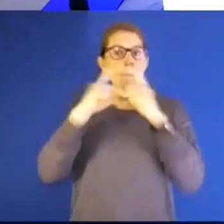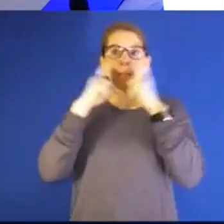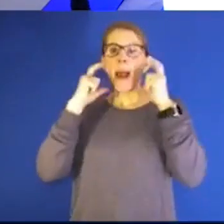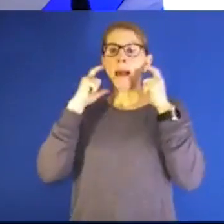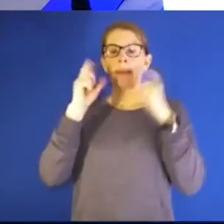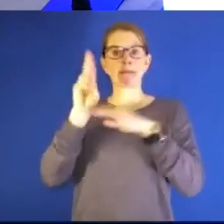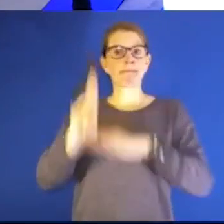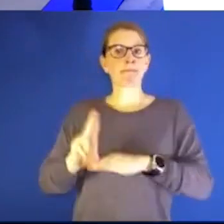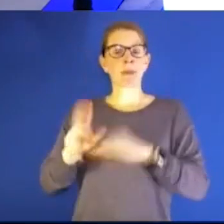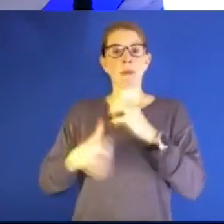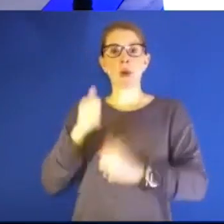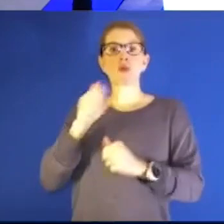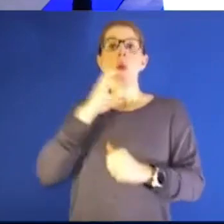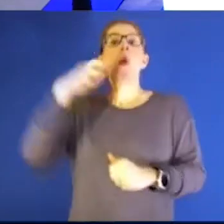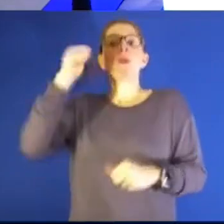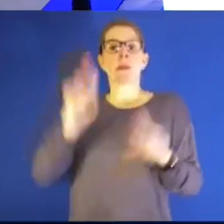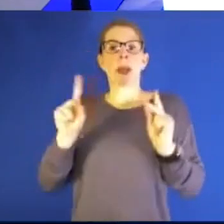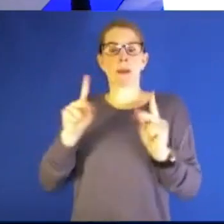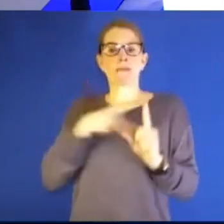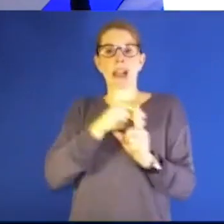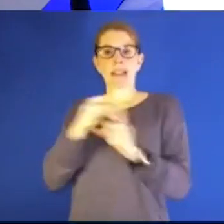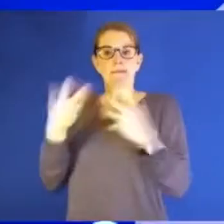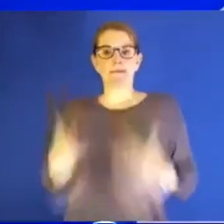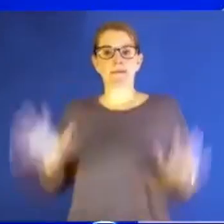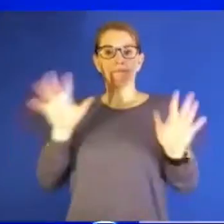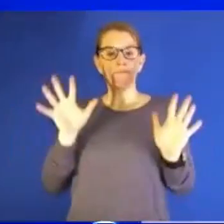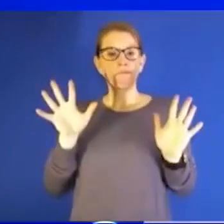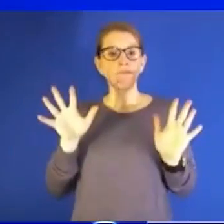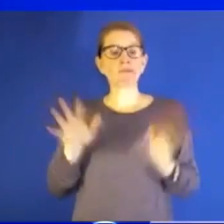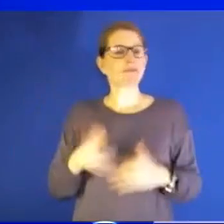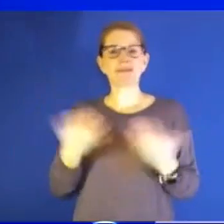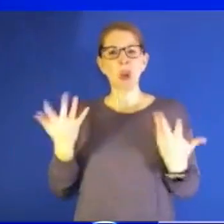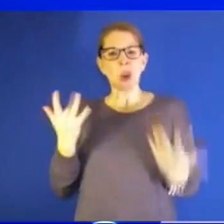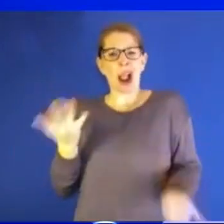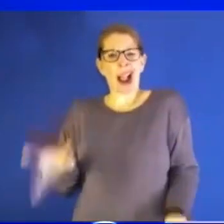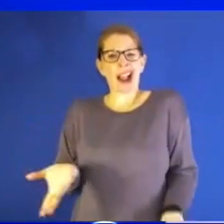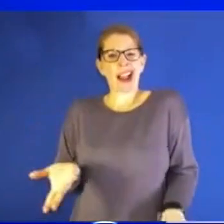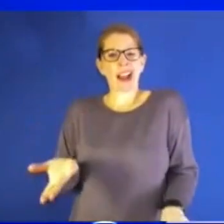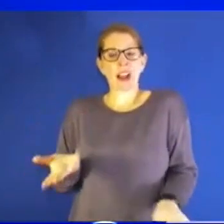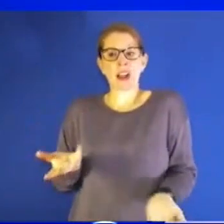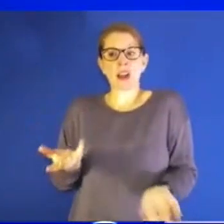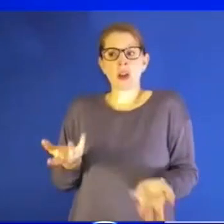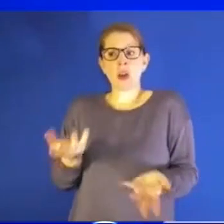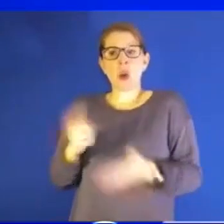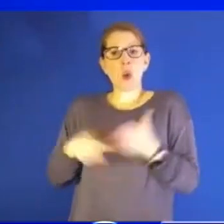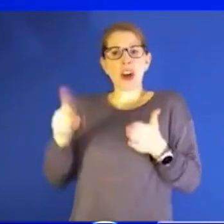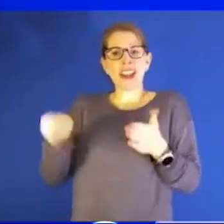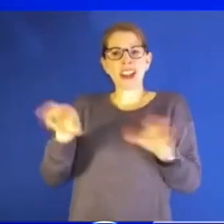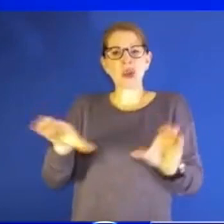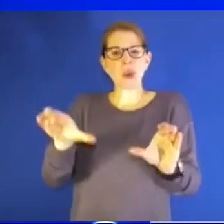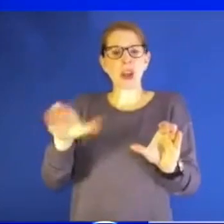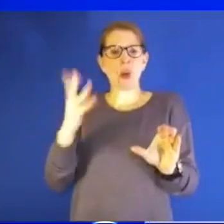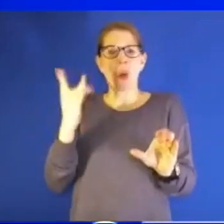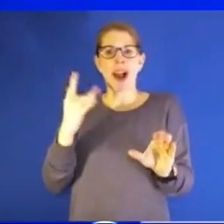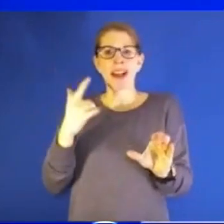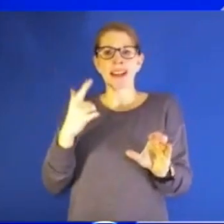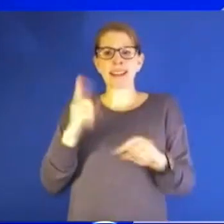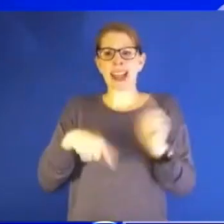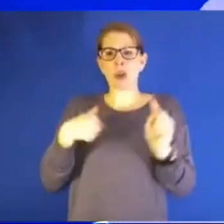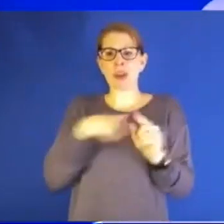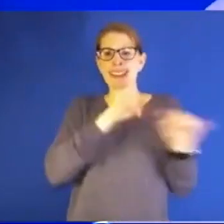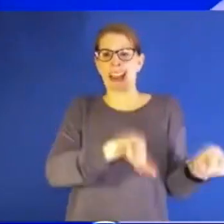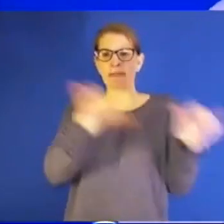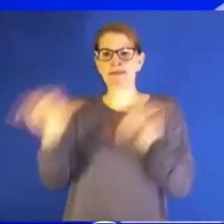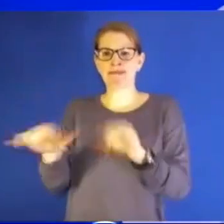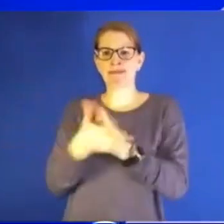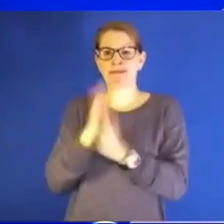older people are vaccinated. What gives with that, and what are they doing, and why can't we get on board with something like that? I mean, again, I think just as we